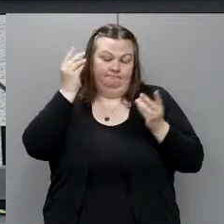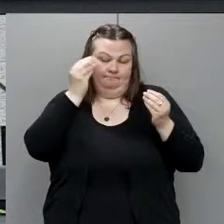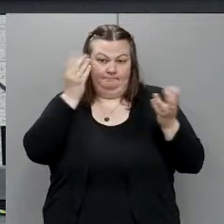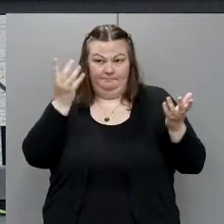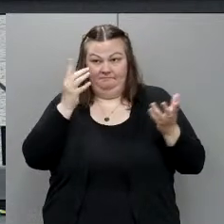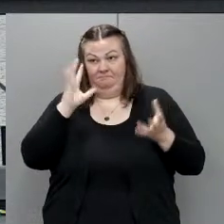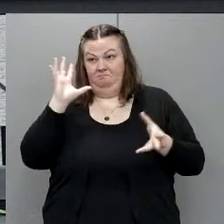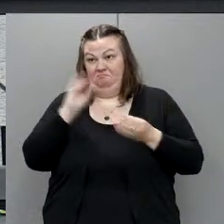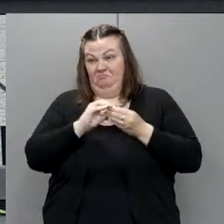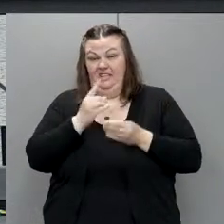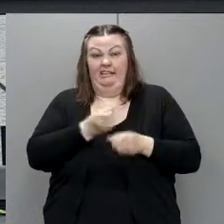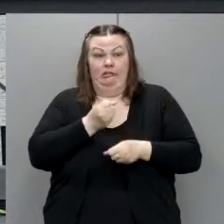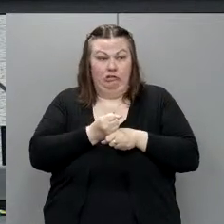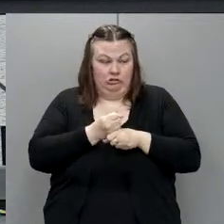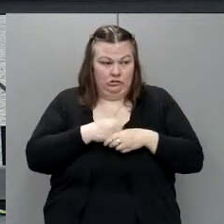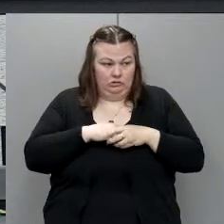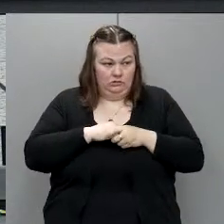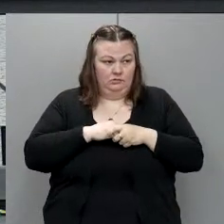year,